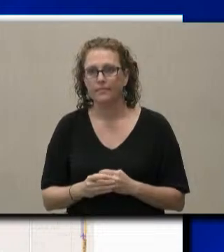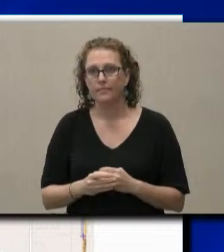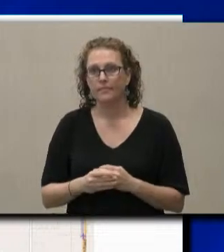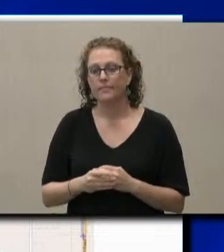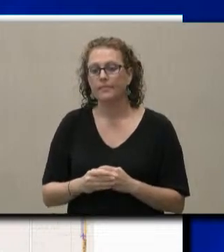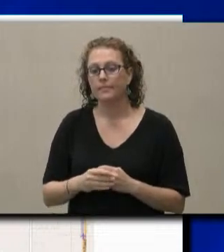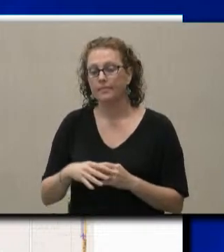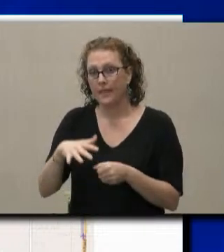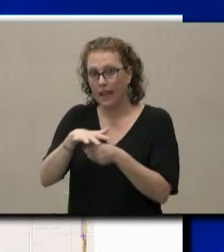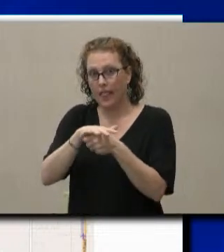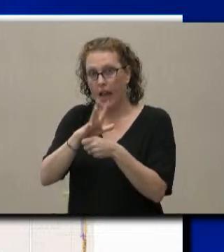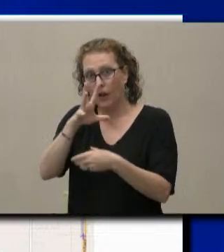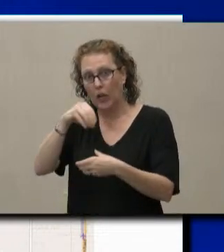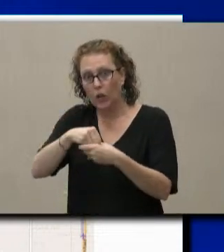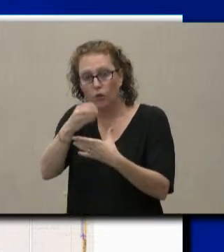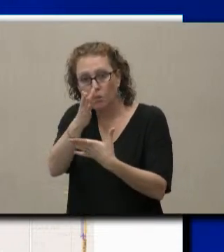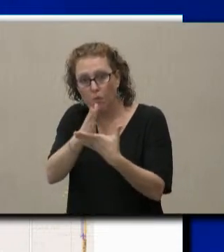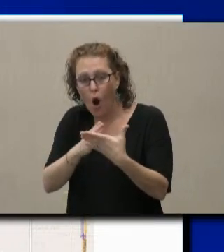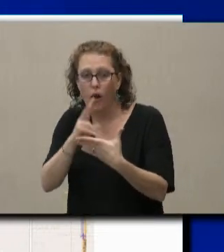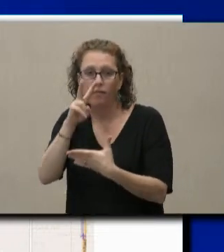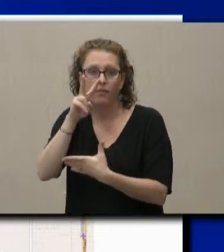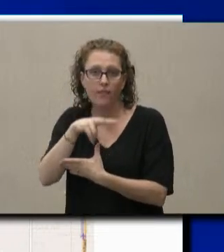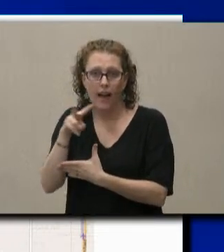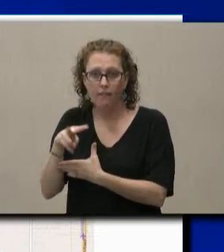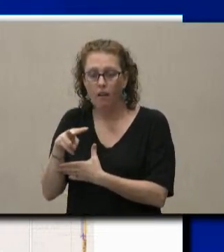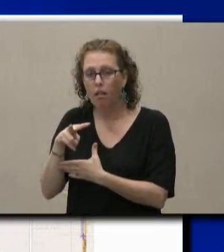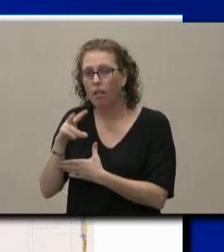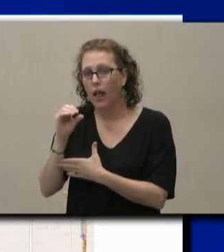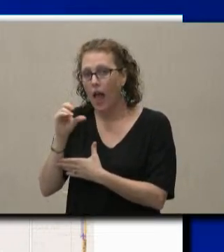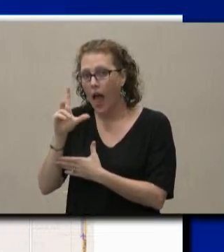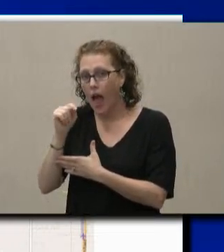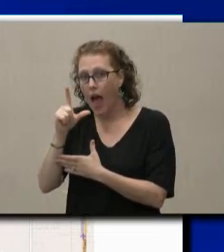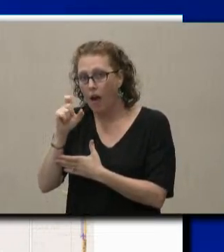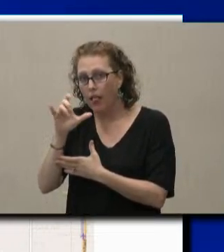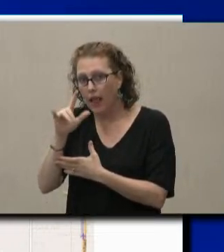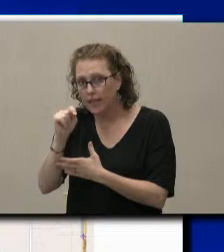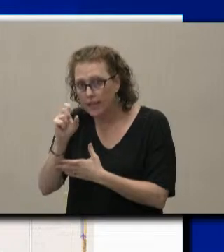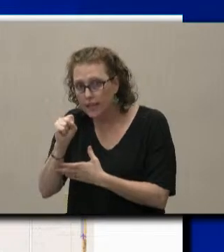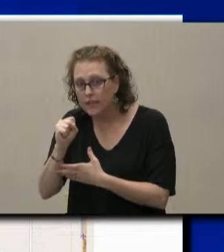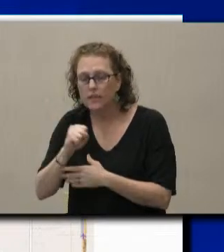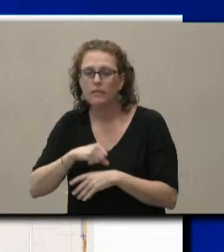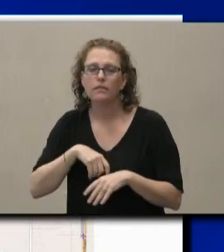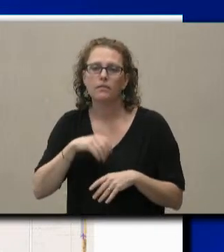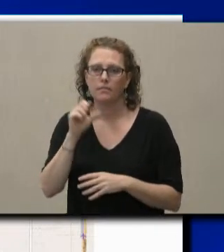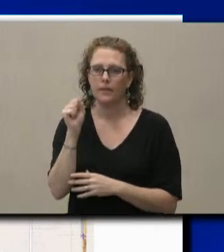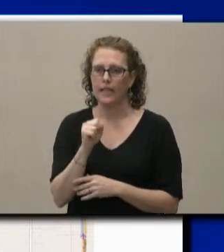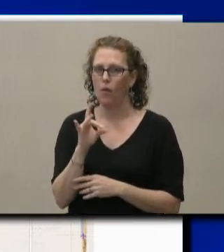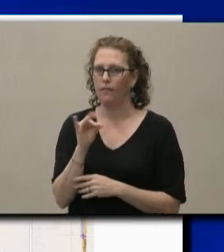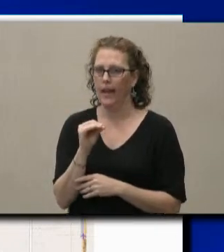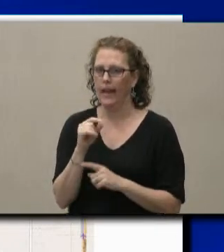of the Vacaville Premium Outlets south of the I-80 and west of the Nut Tree Road.